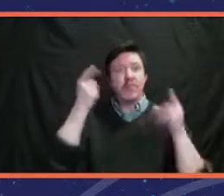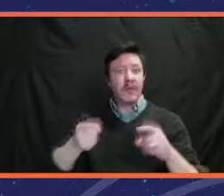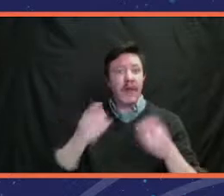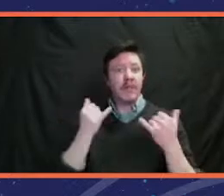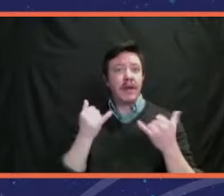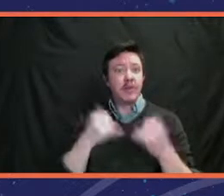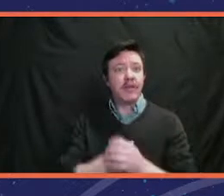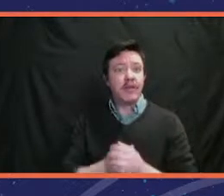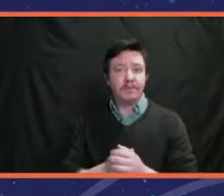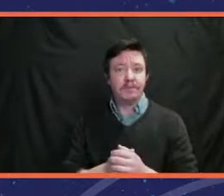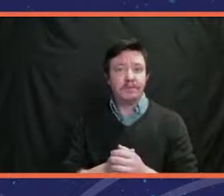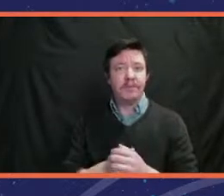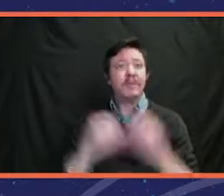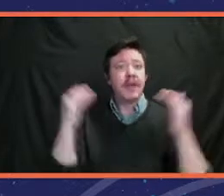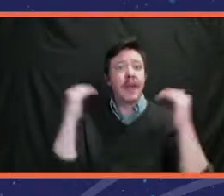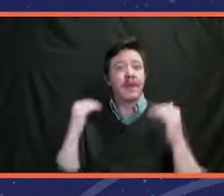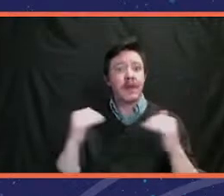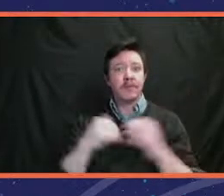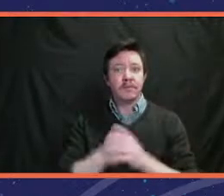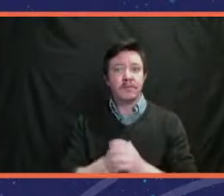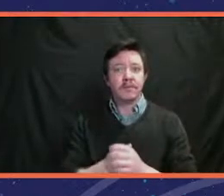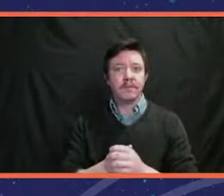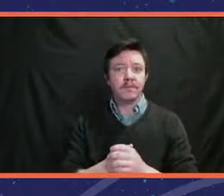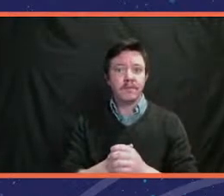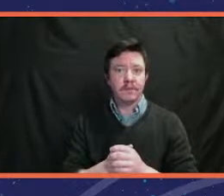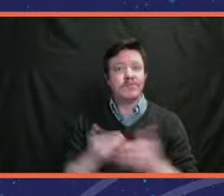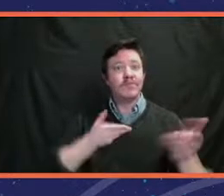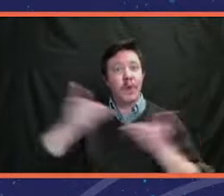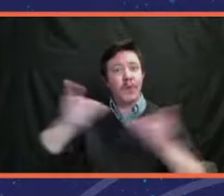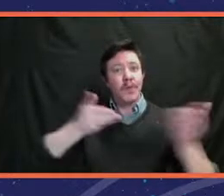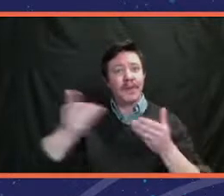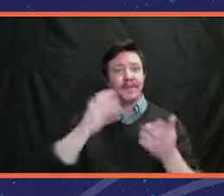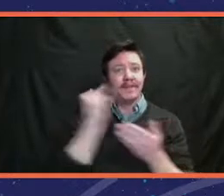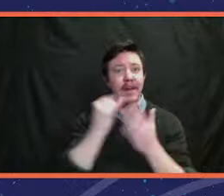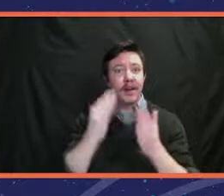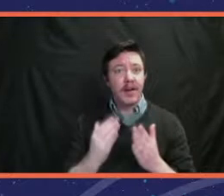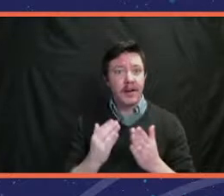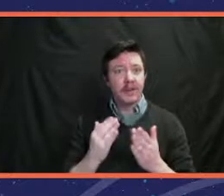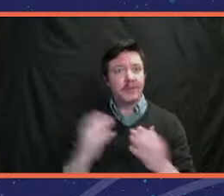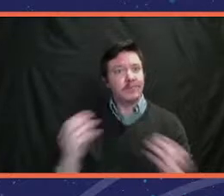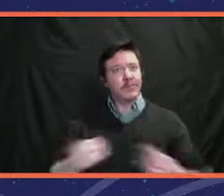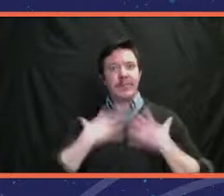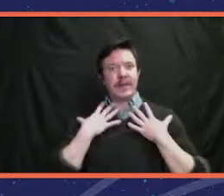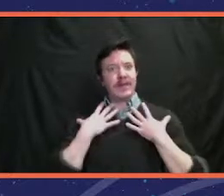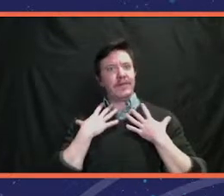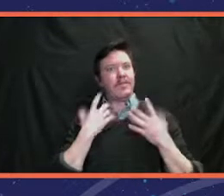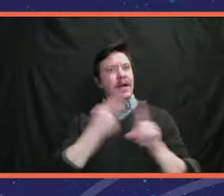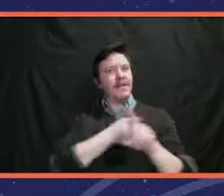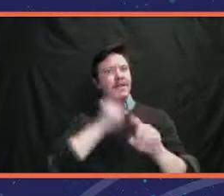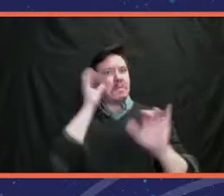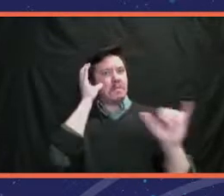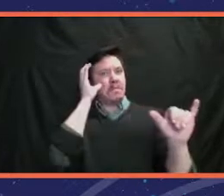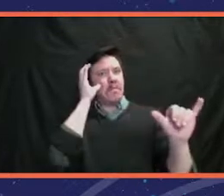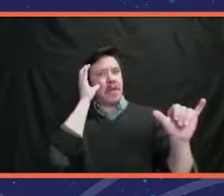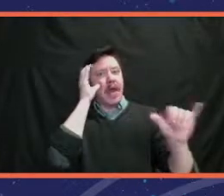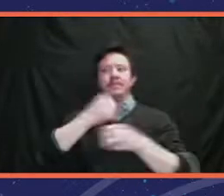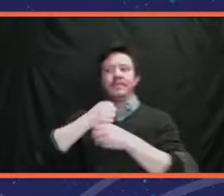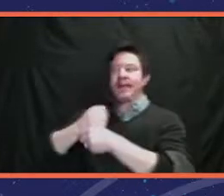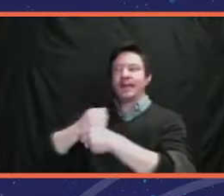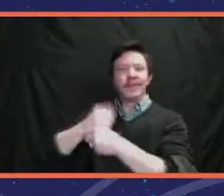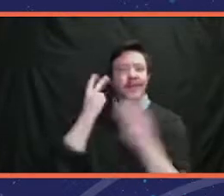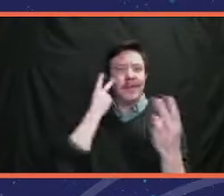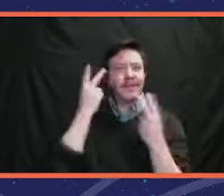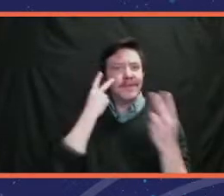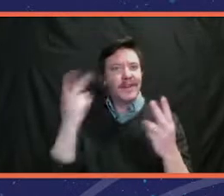And then we invited artists to be inspired by that and create visuals to go along